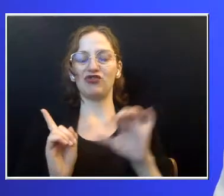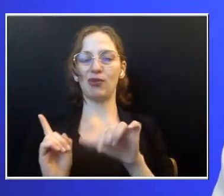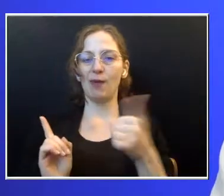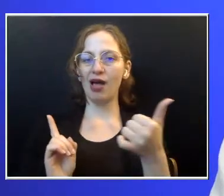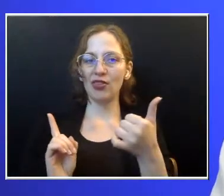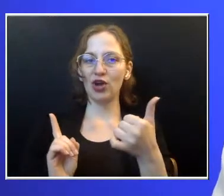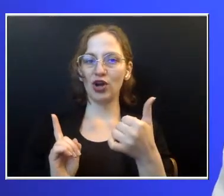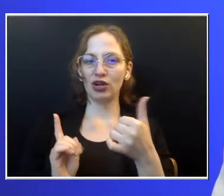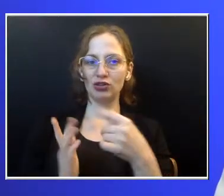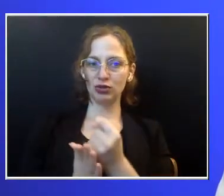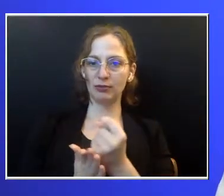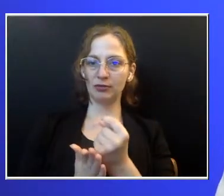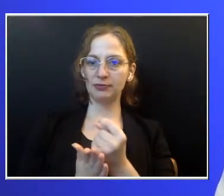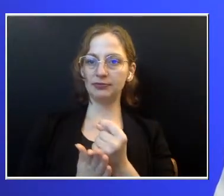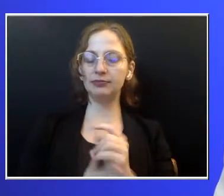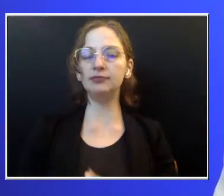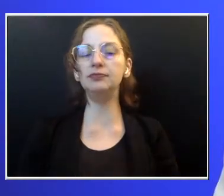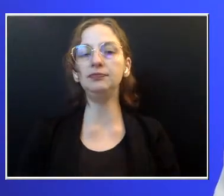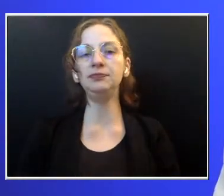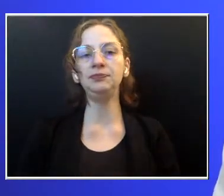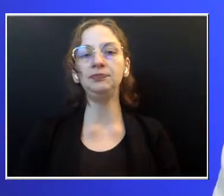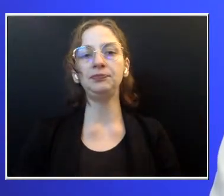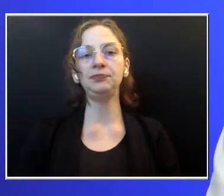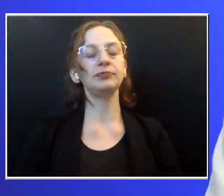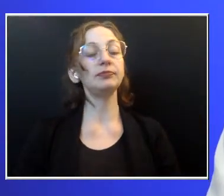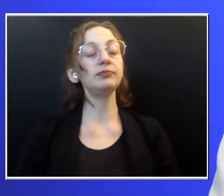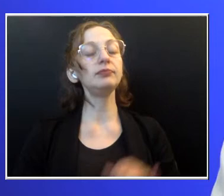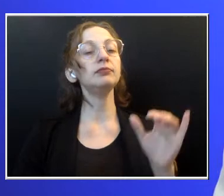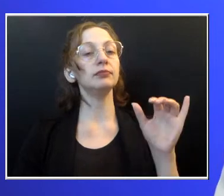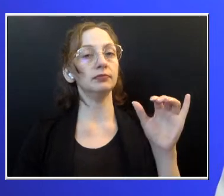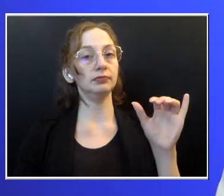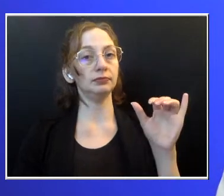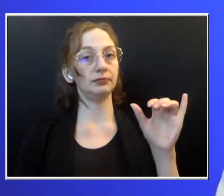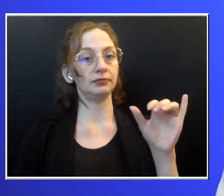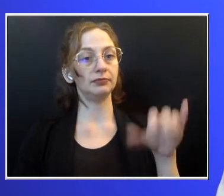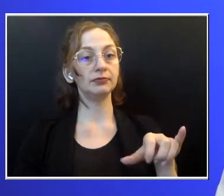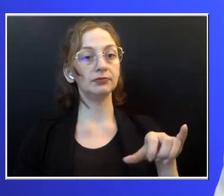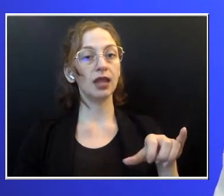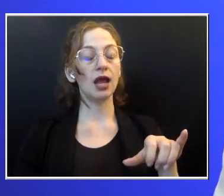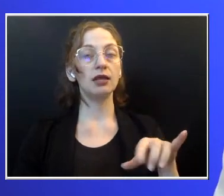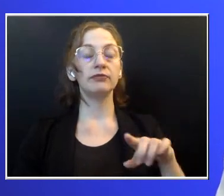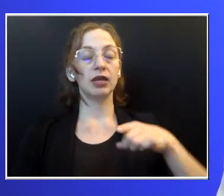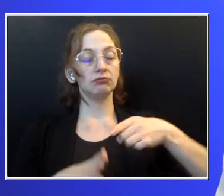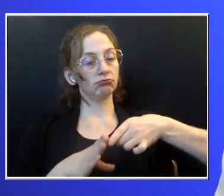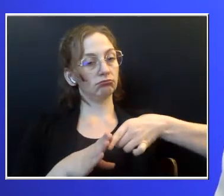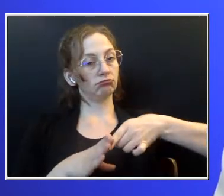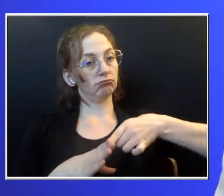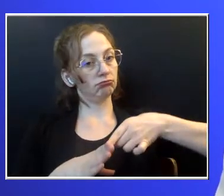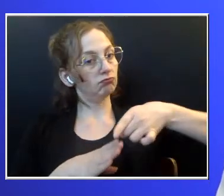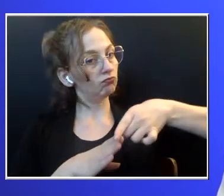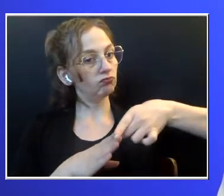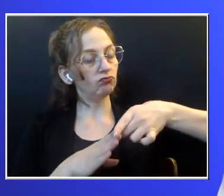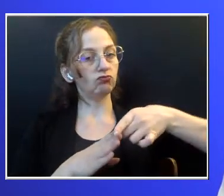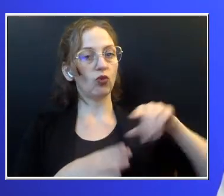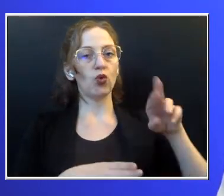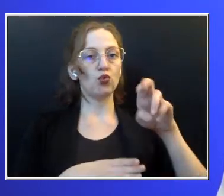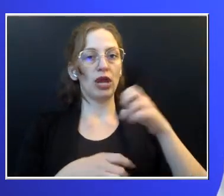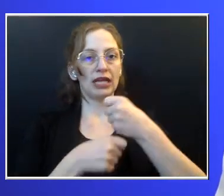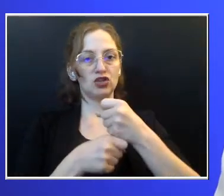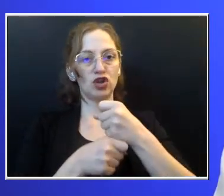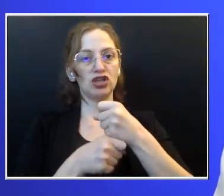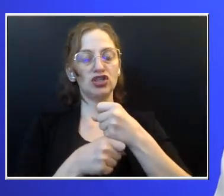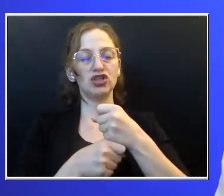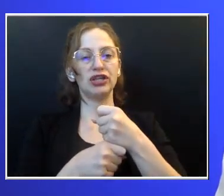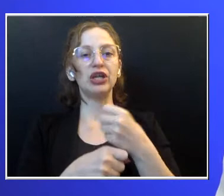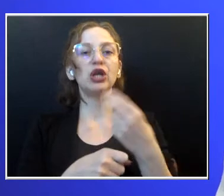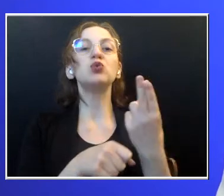DEEP flap is a very specialized form of reconstruction that uses what we call autologous tissue. So it uses your